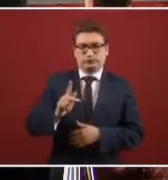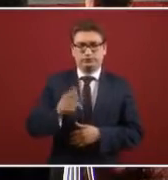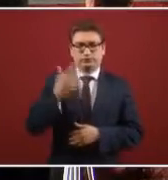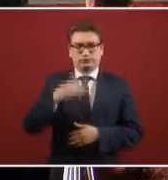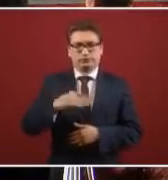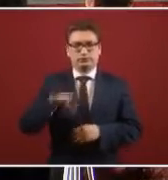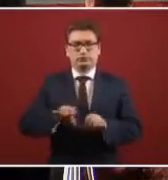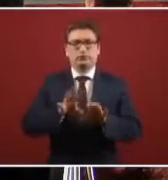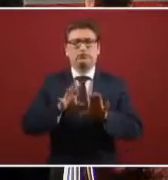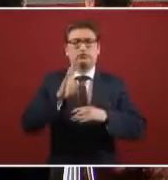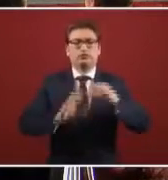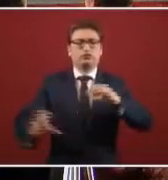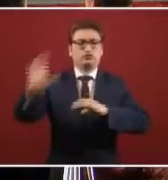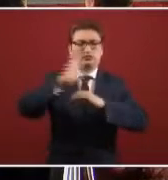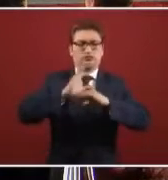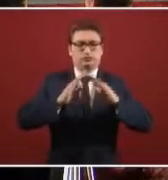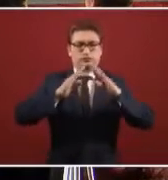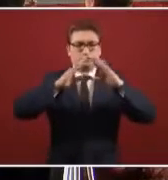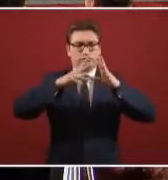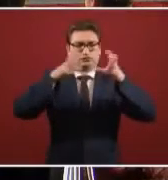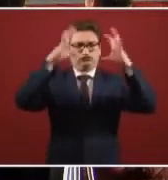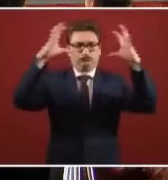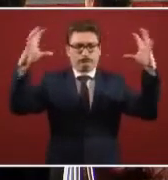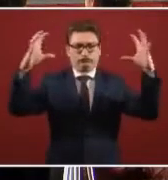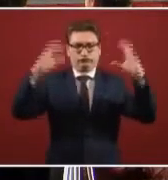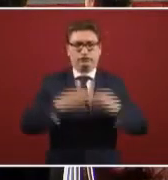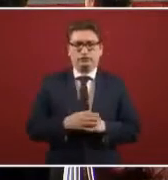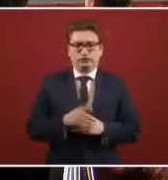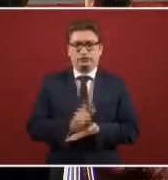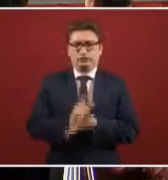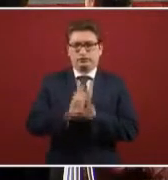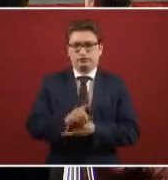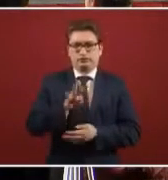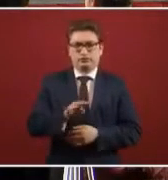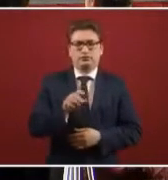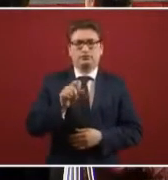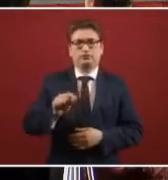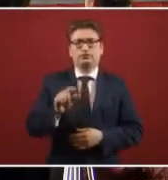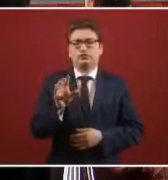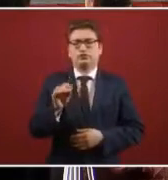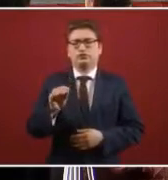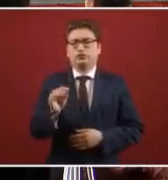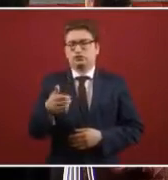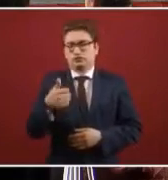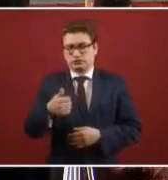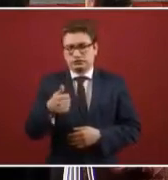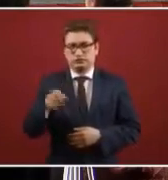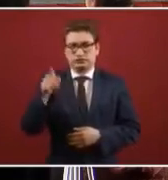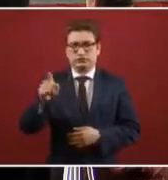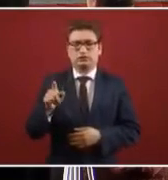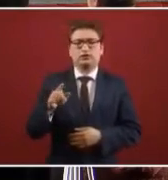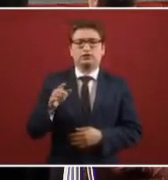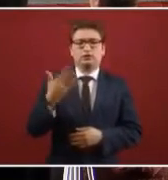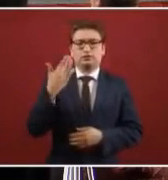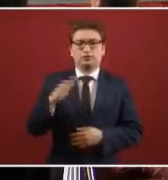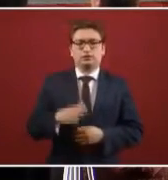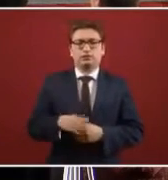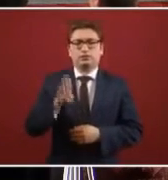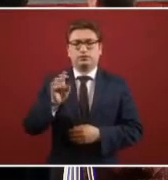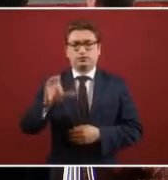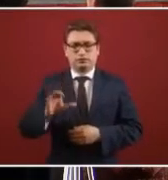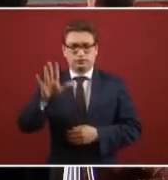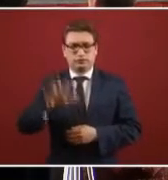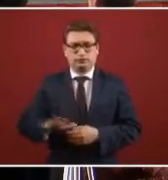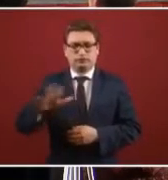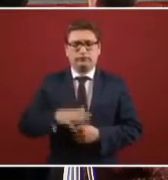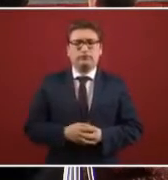tanques estacionarios action. por litro, a 19.96 el precio más alto en Los Cabos, Baja California, 10 gas So con